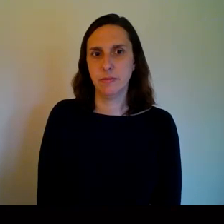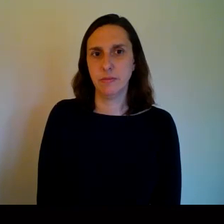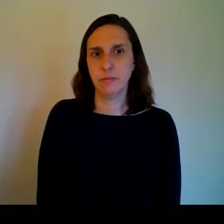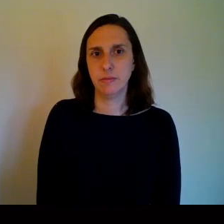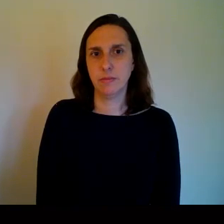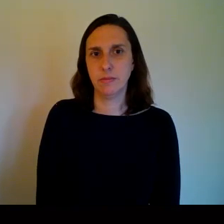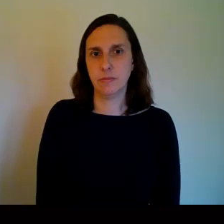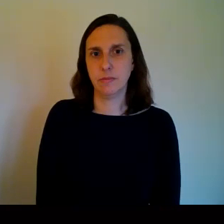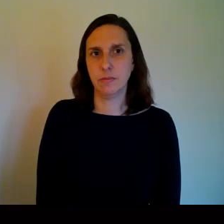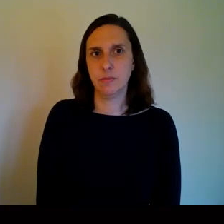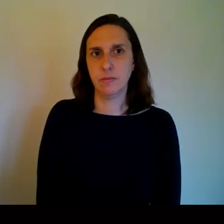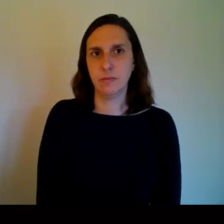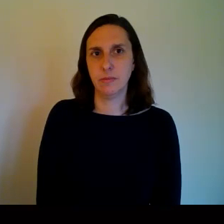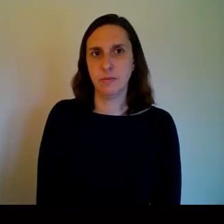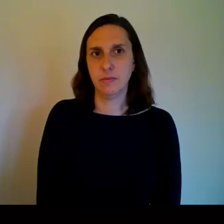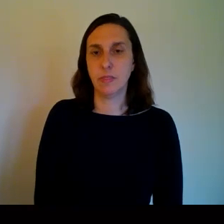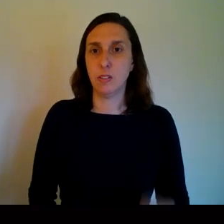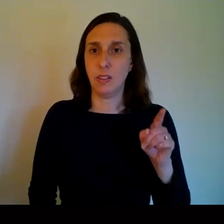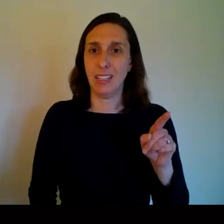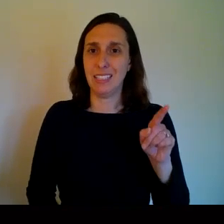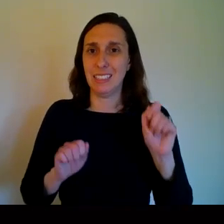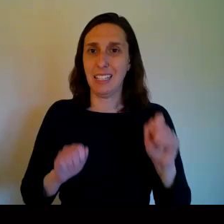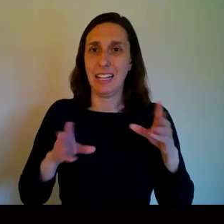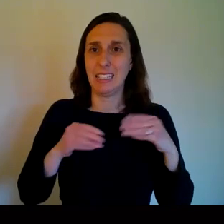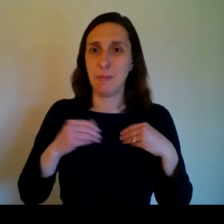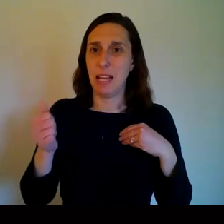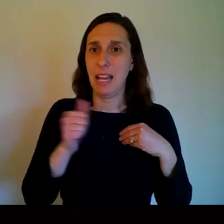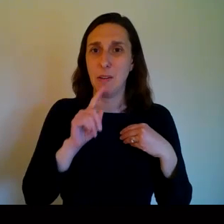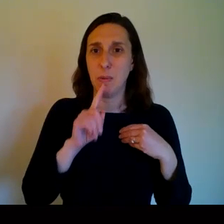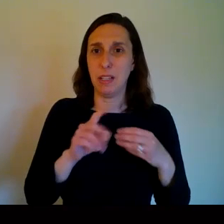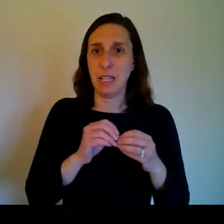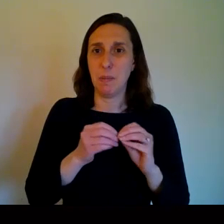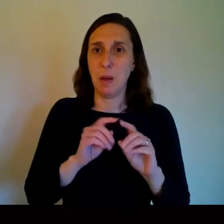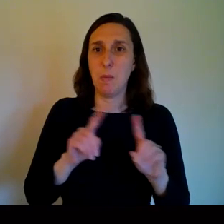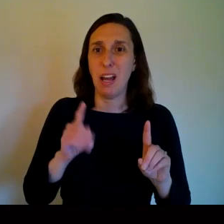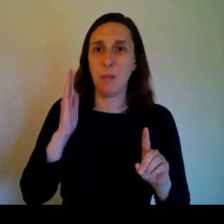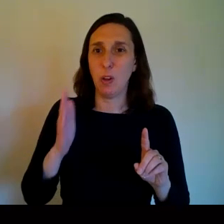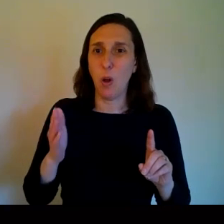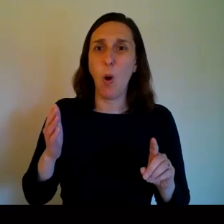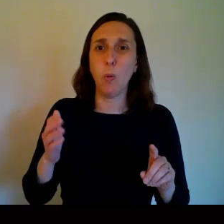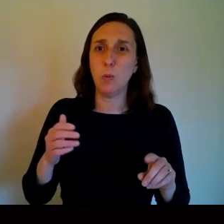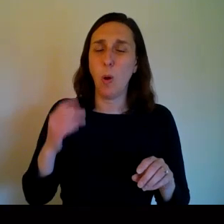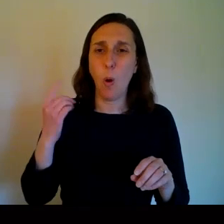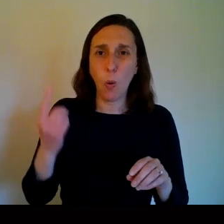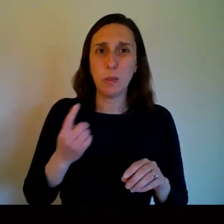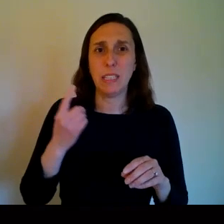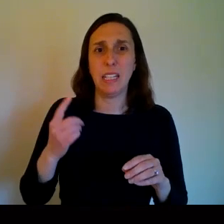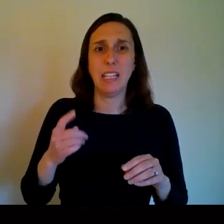this can accept any real number, but it's only going to spit out things bigger than its minimum.